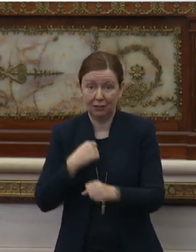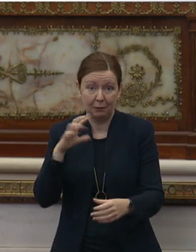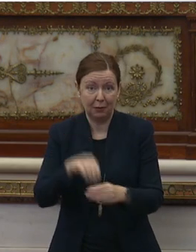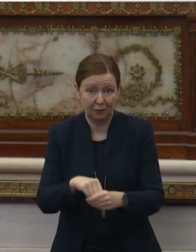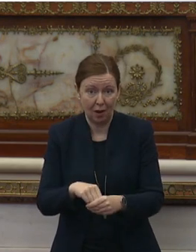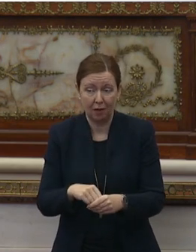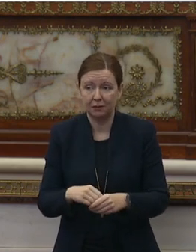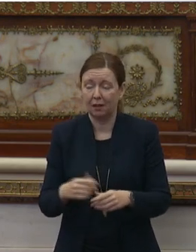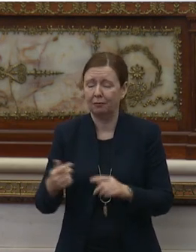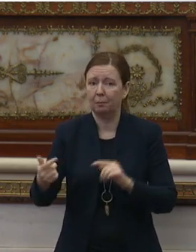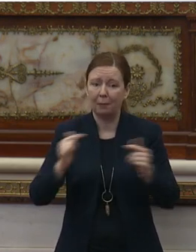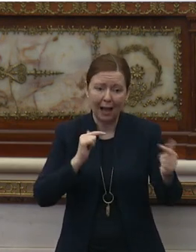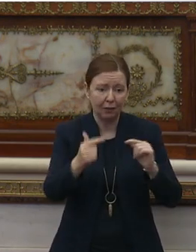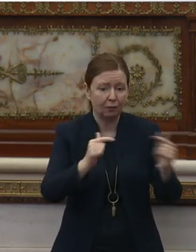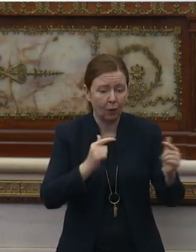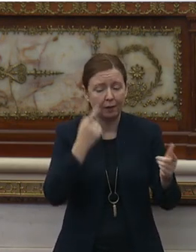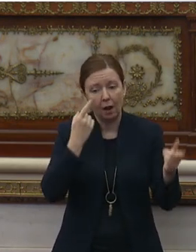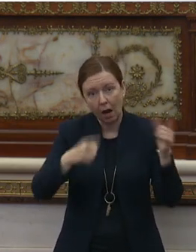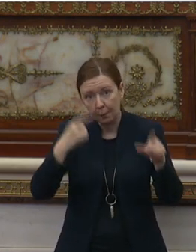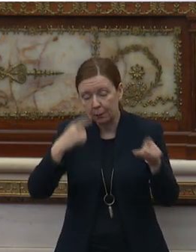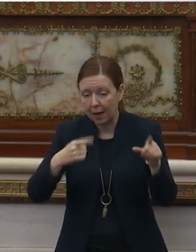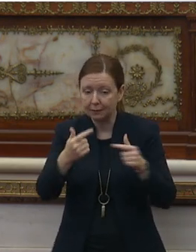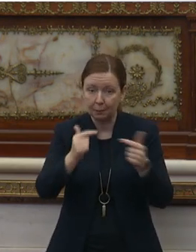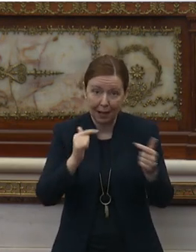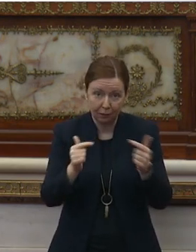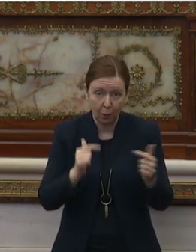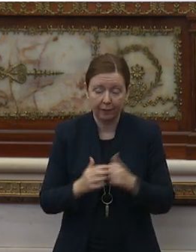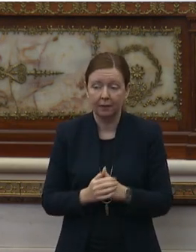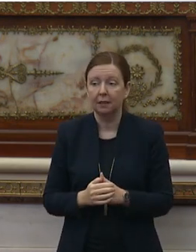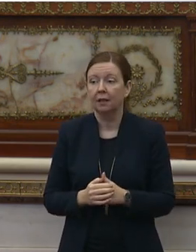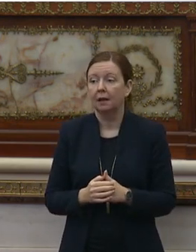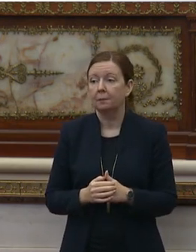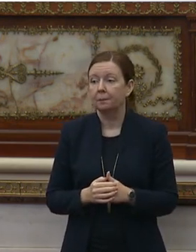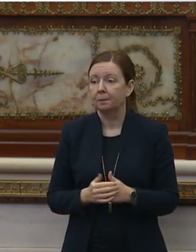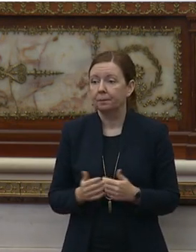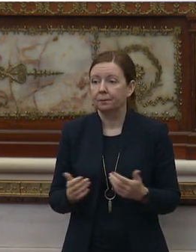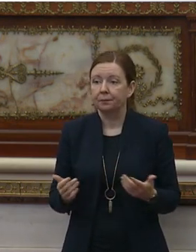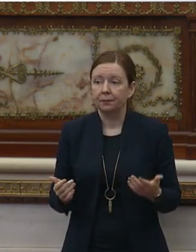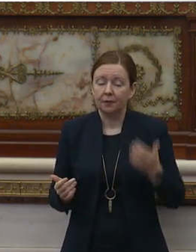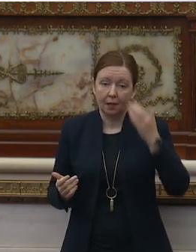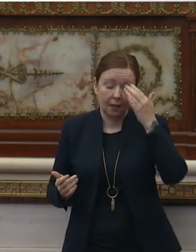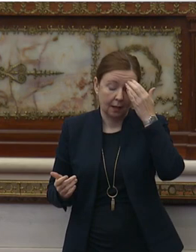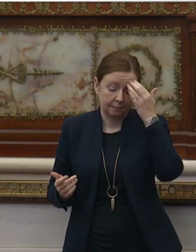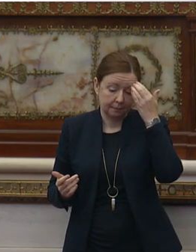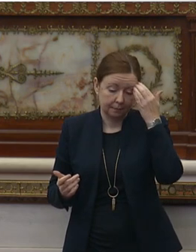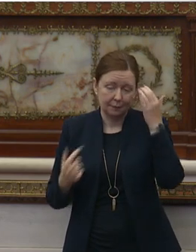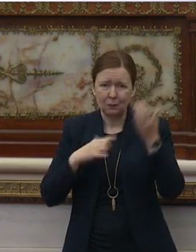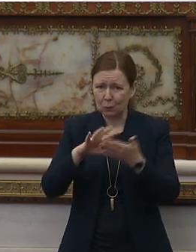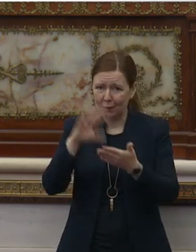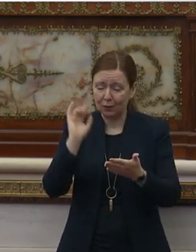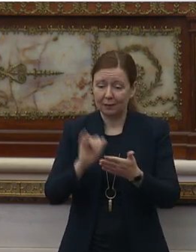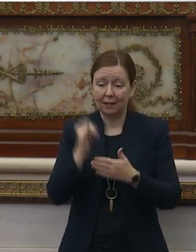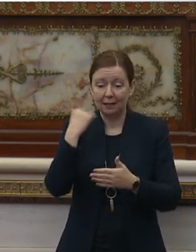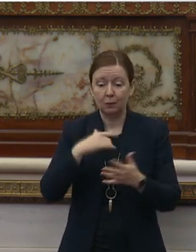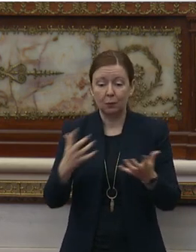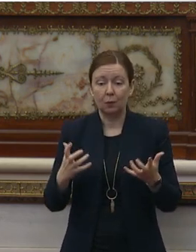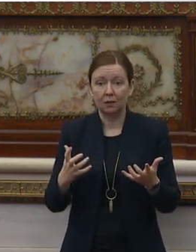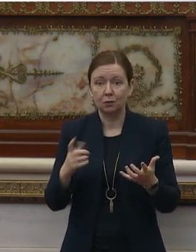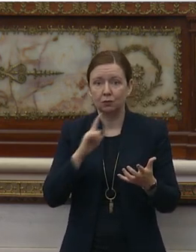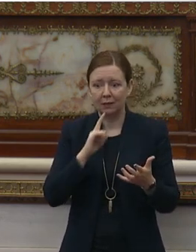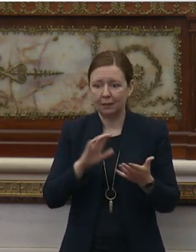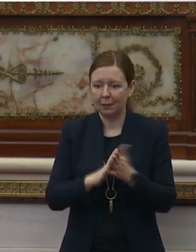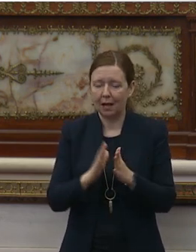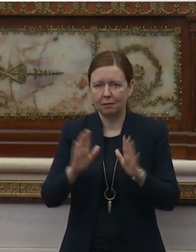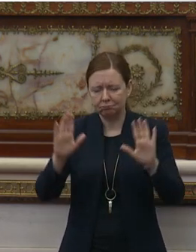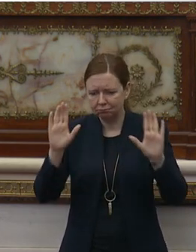of back and forth and compromises back and forth. And you know, we learned that if we want to really be a great